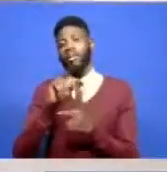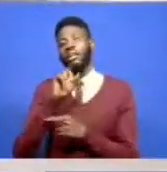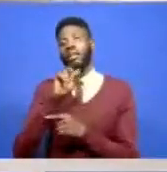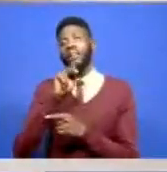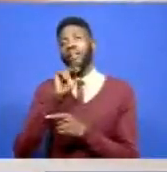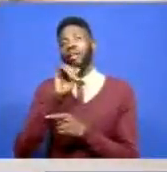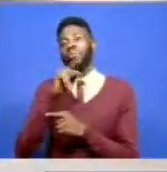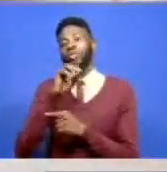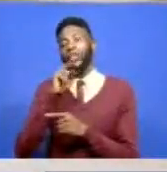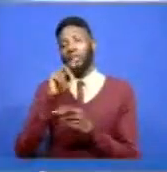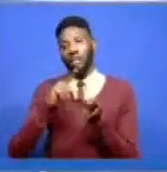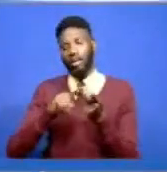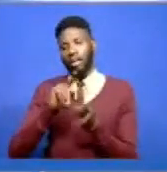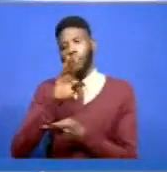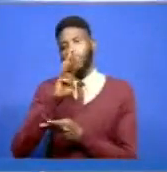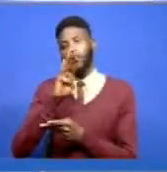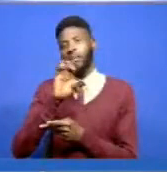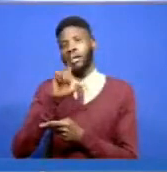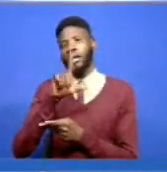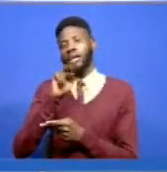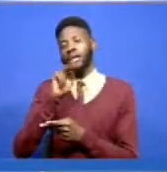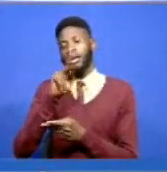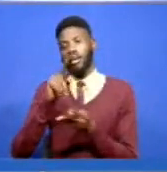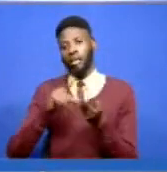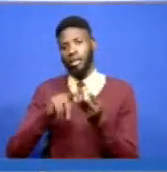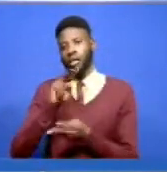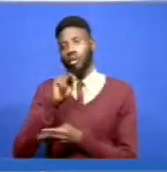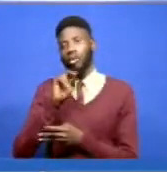and Mosinet Geremew.